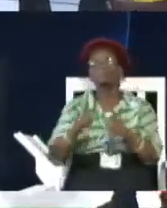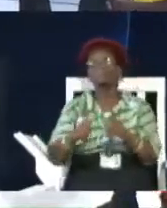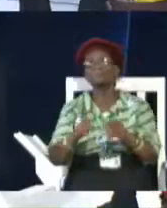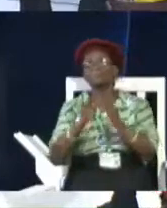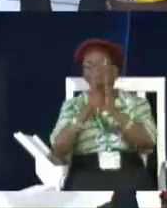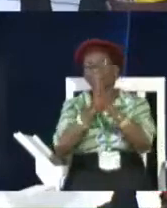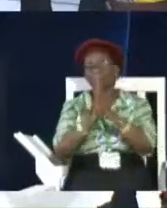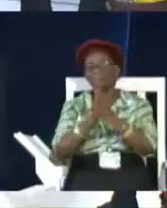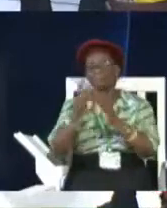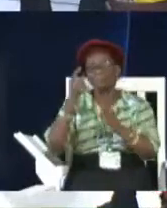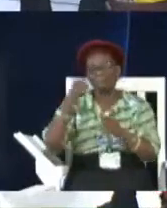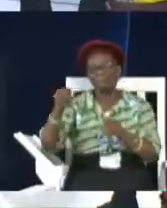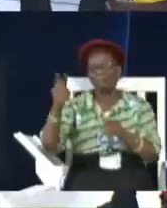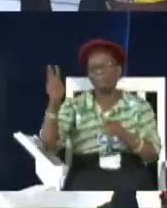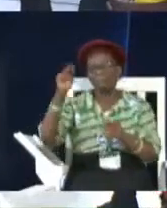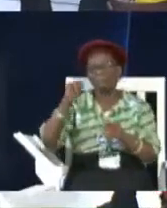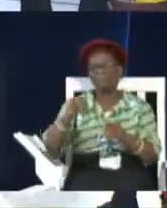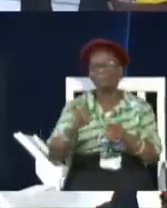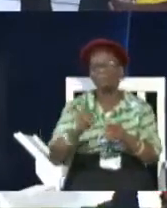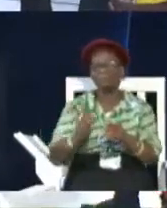Pray for them.